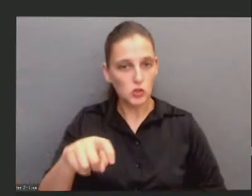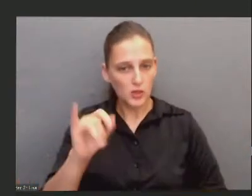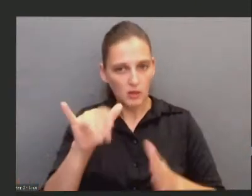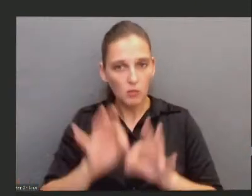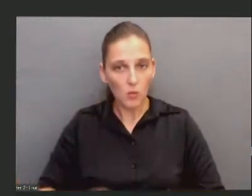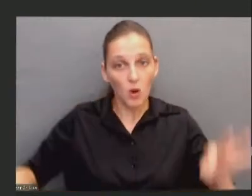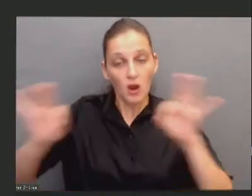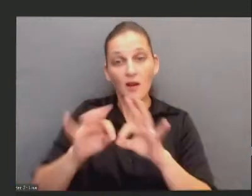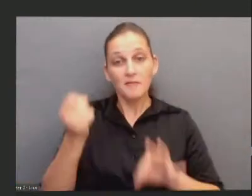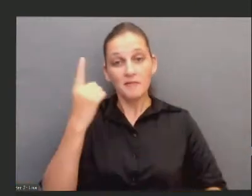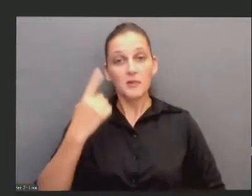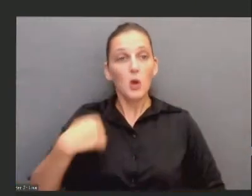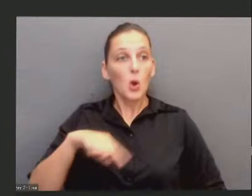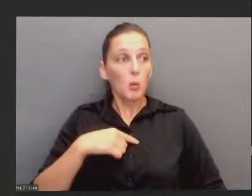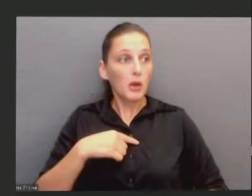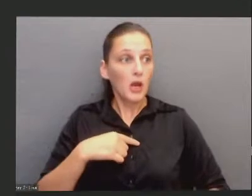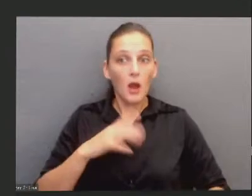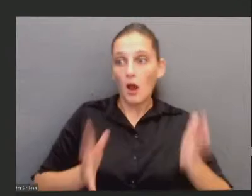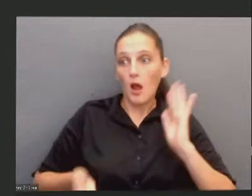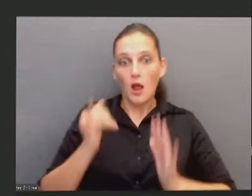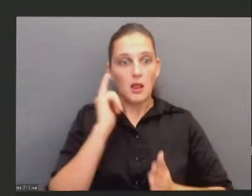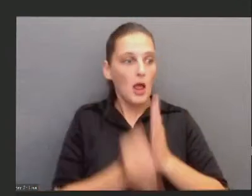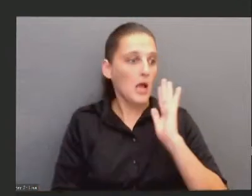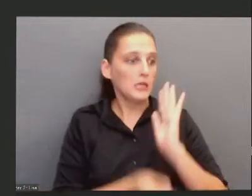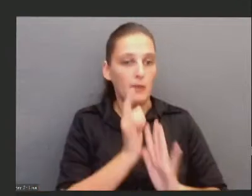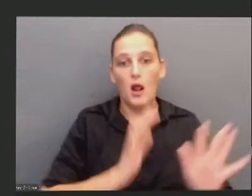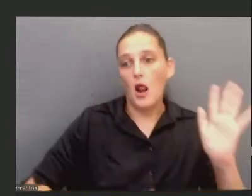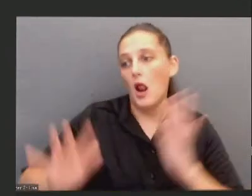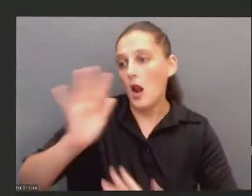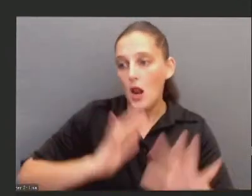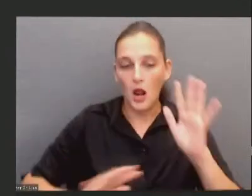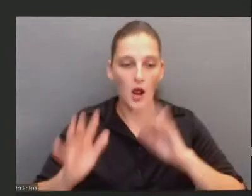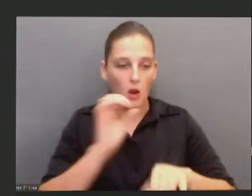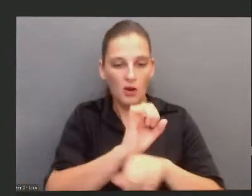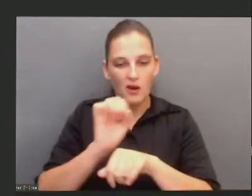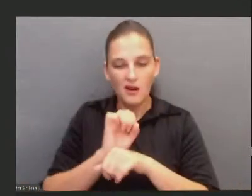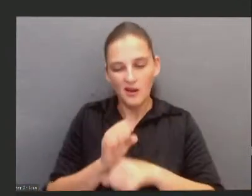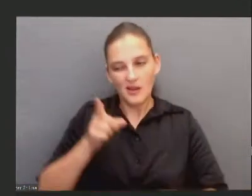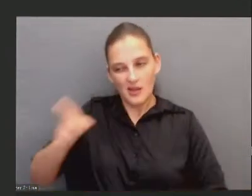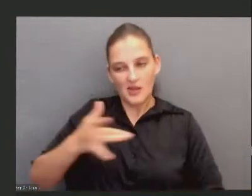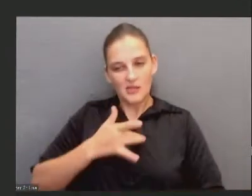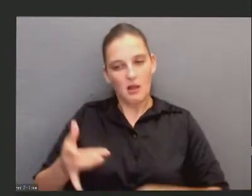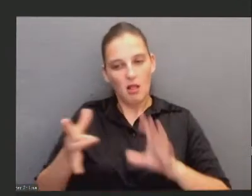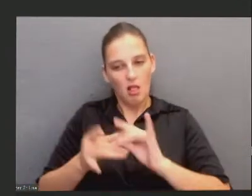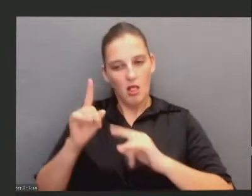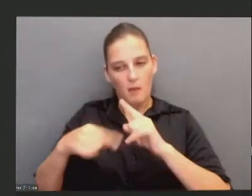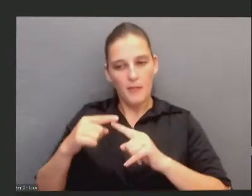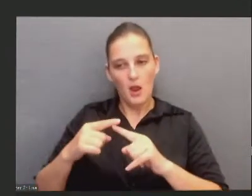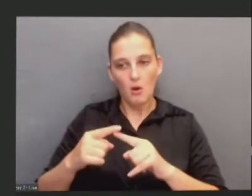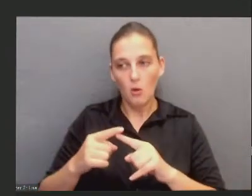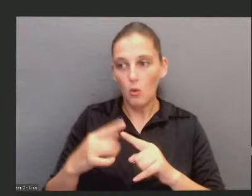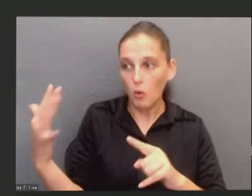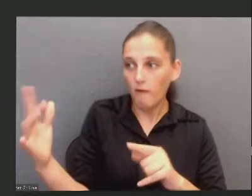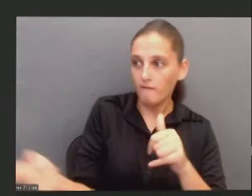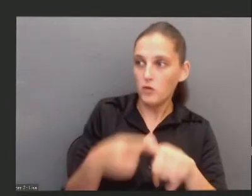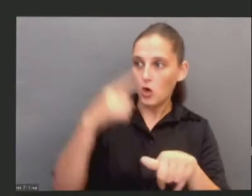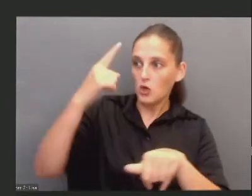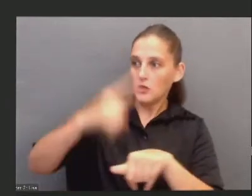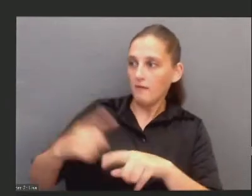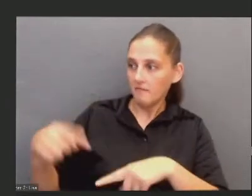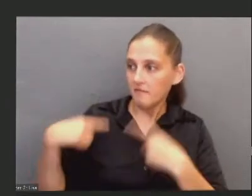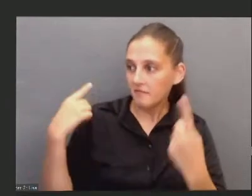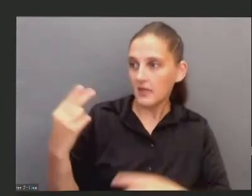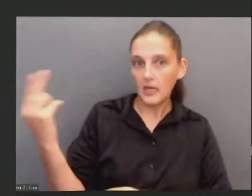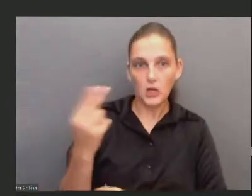things on the fly. The word unprecedented is used over and over in describing the pandemic and our response to it on